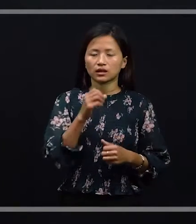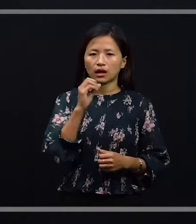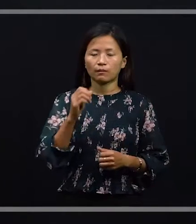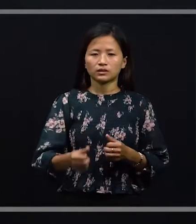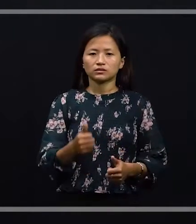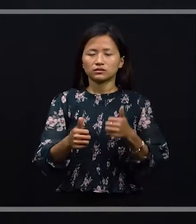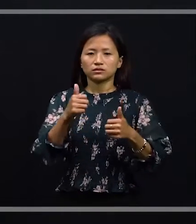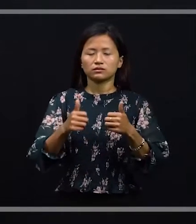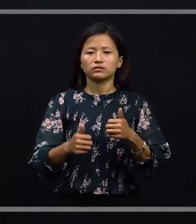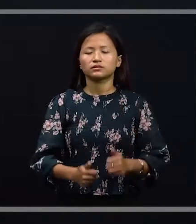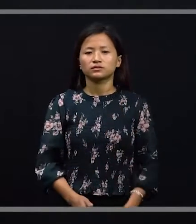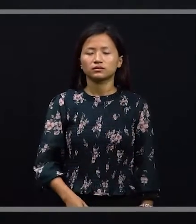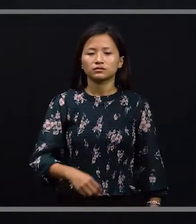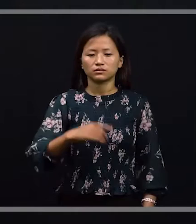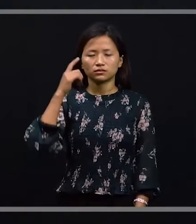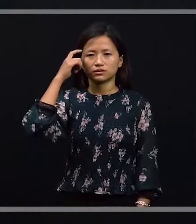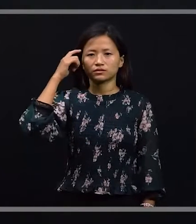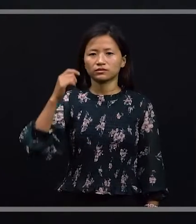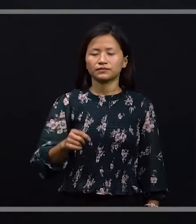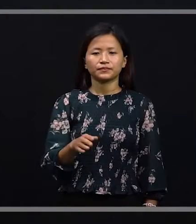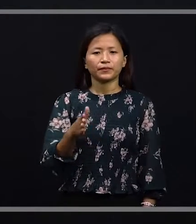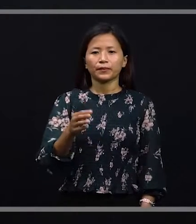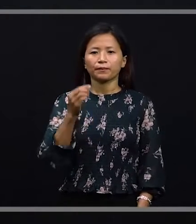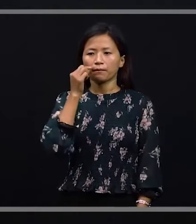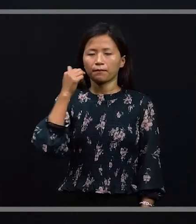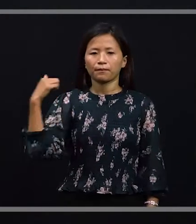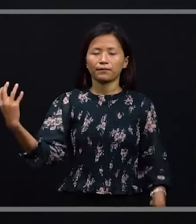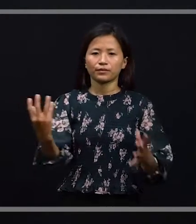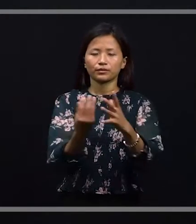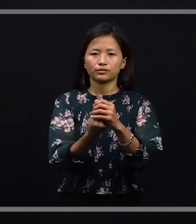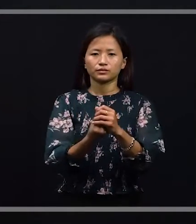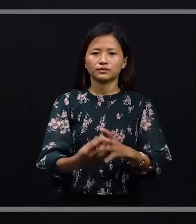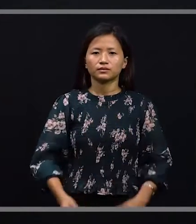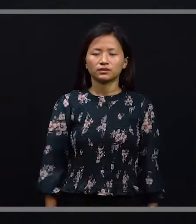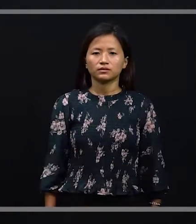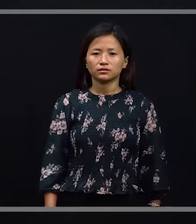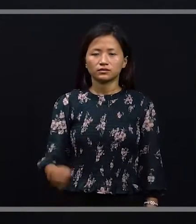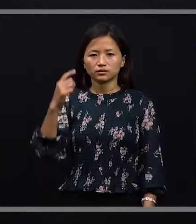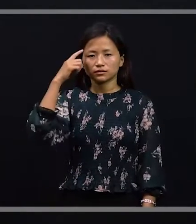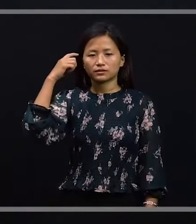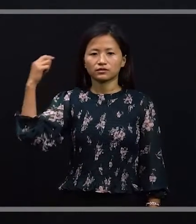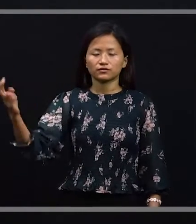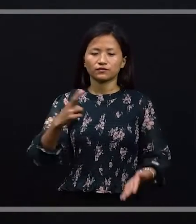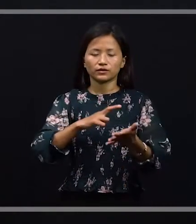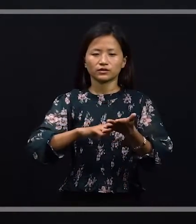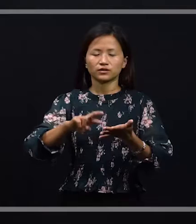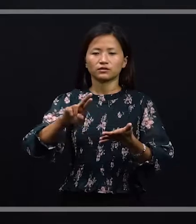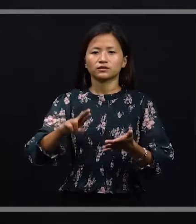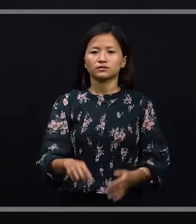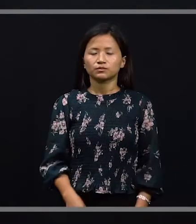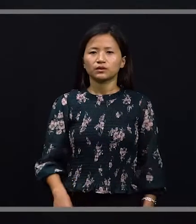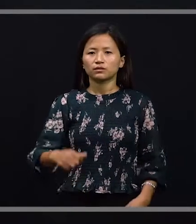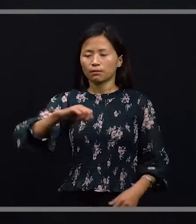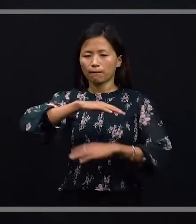So this led to another evil. Okay, next is brotherhood. There was no sense of